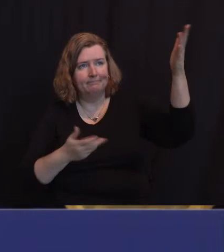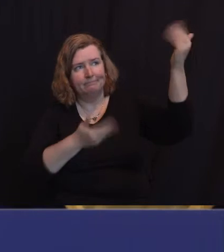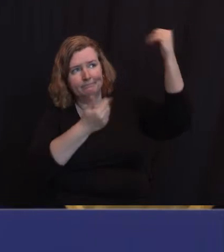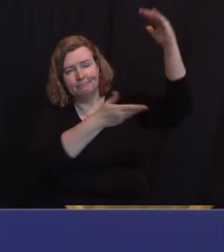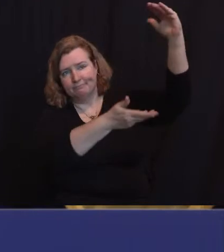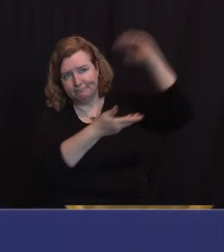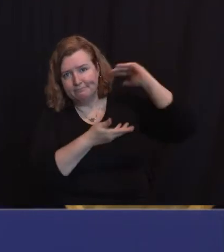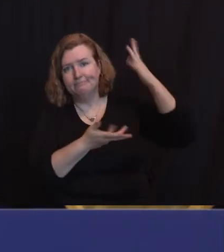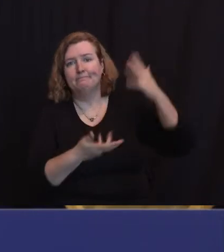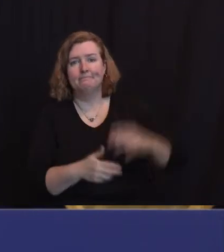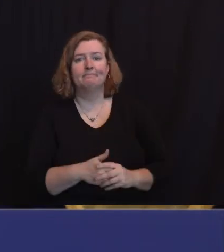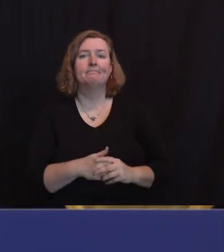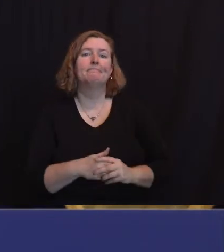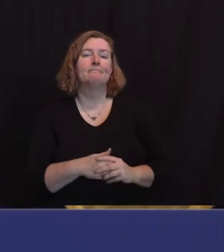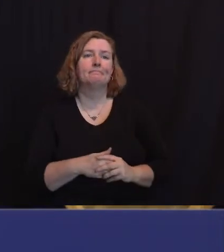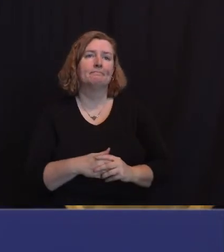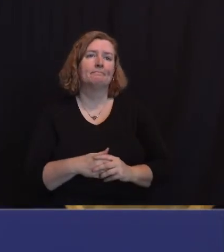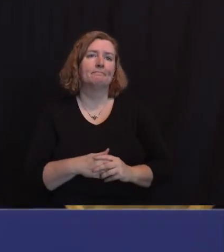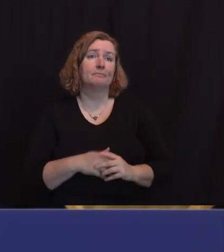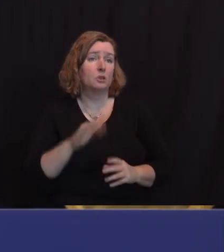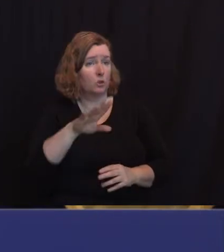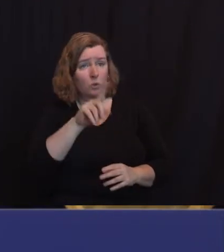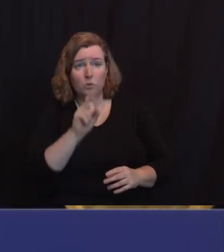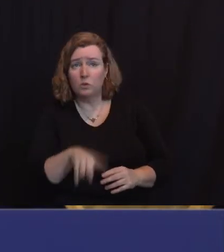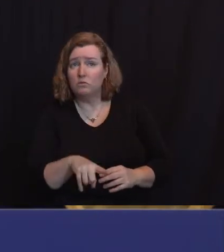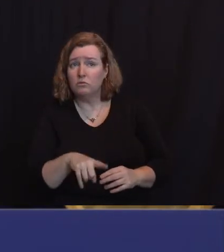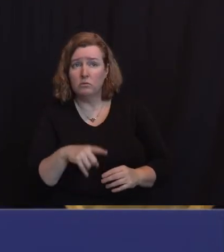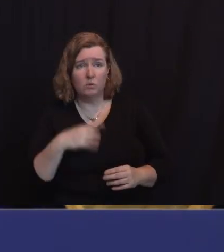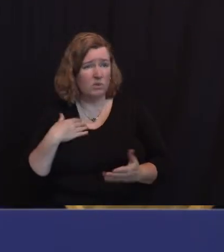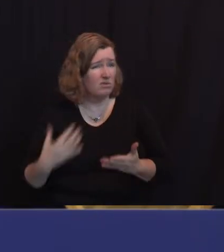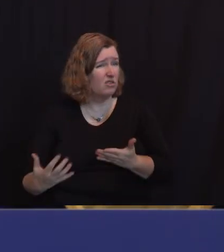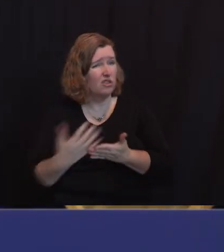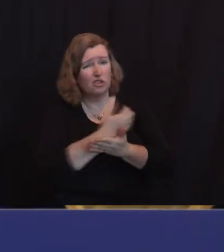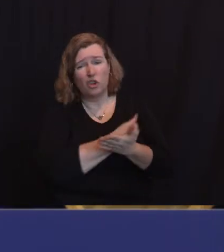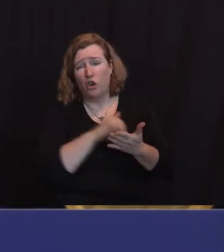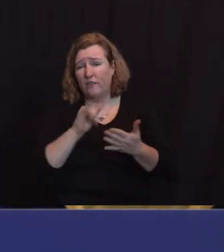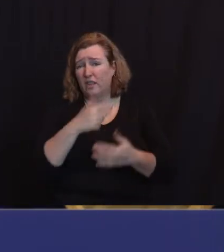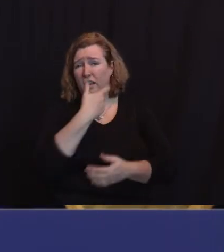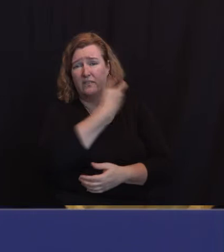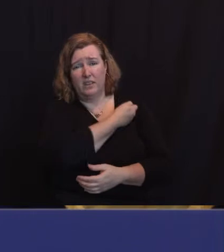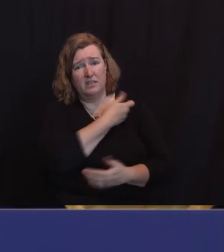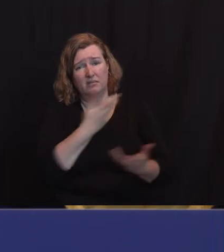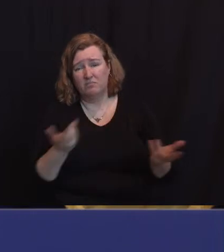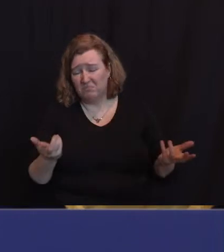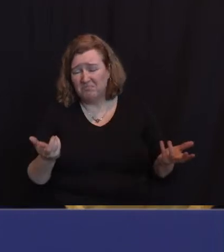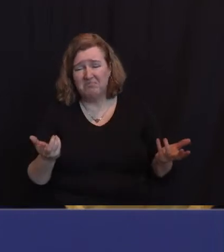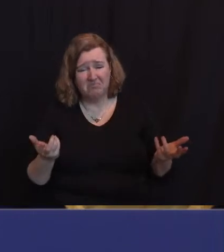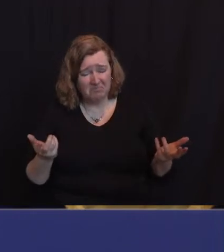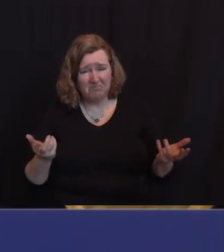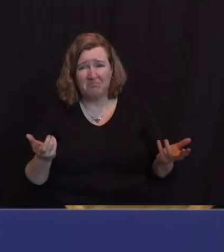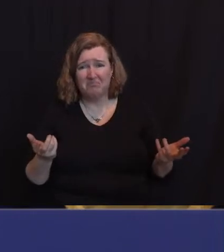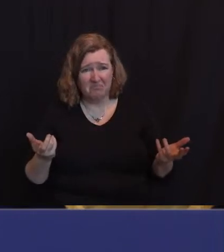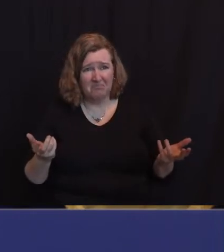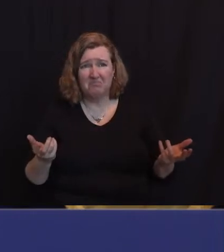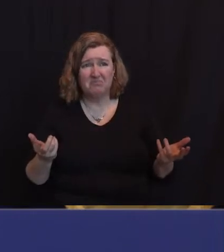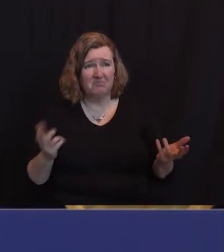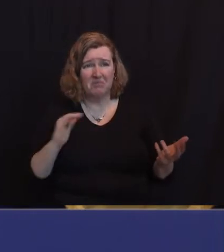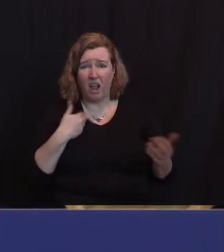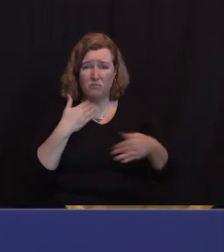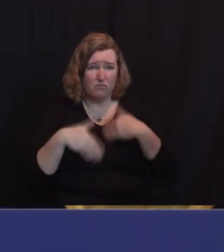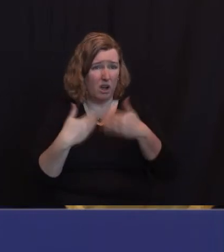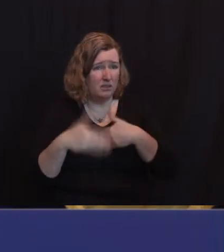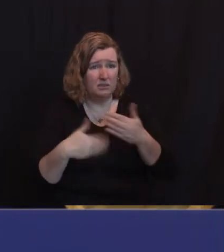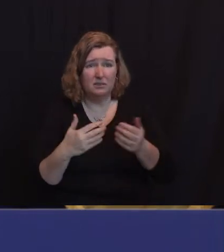premise of your question is very valid. We think we deserve it, and we'll continue to make it. I think the progress with communities of